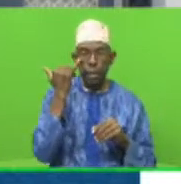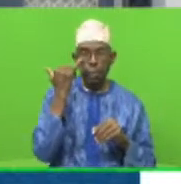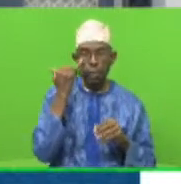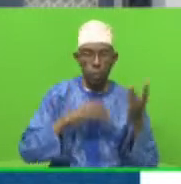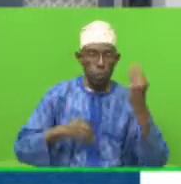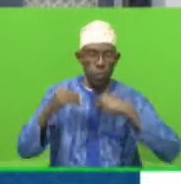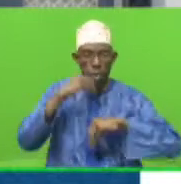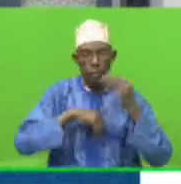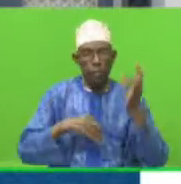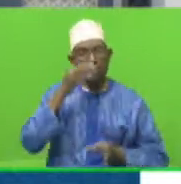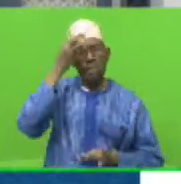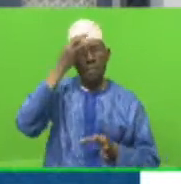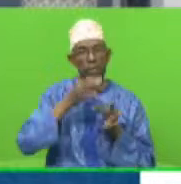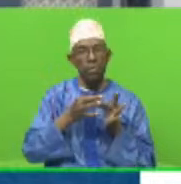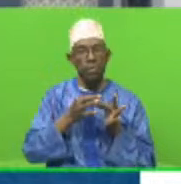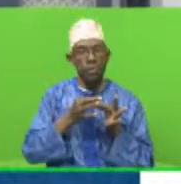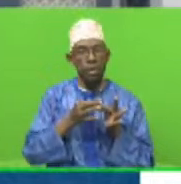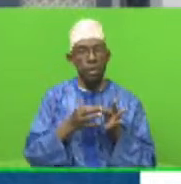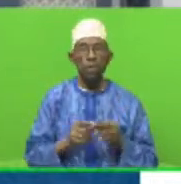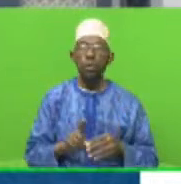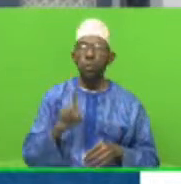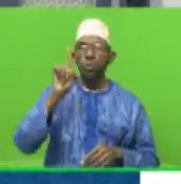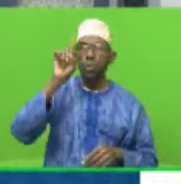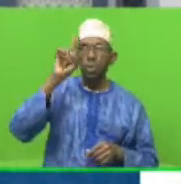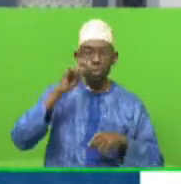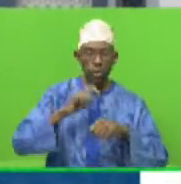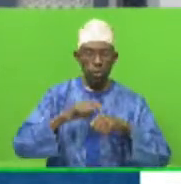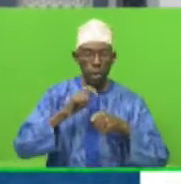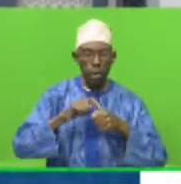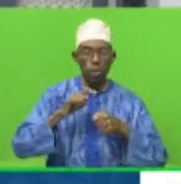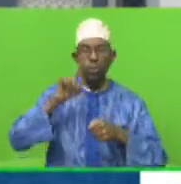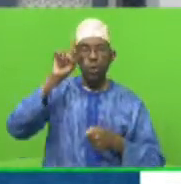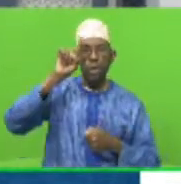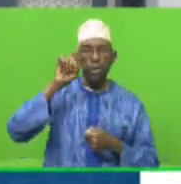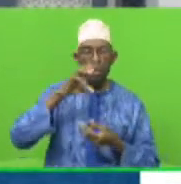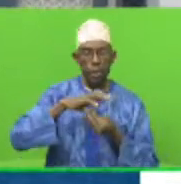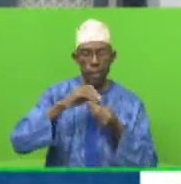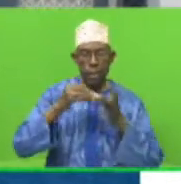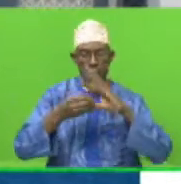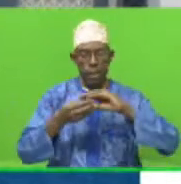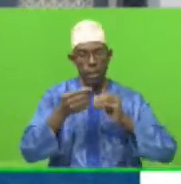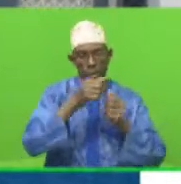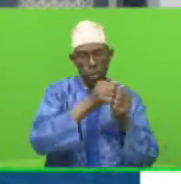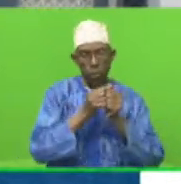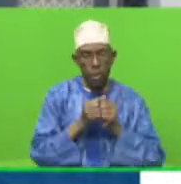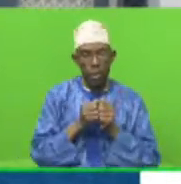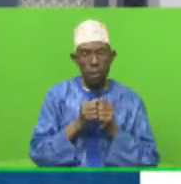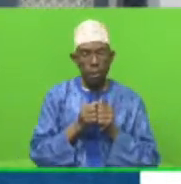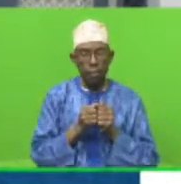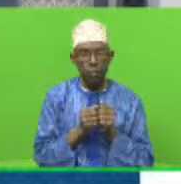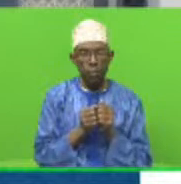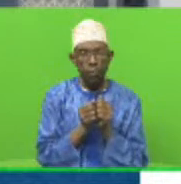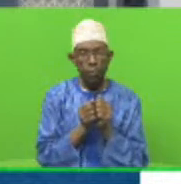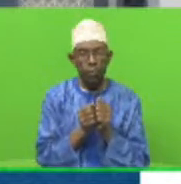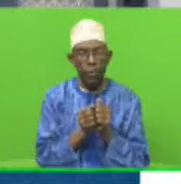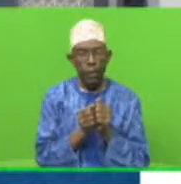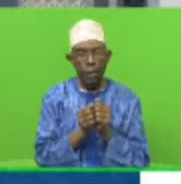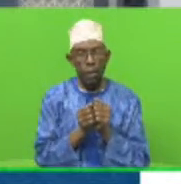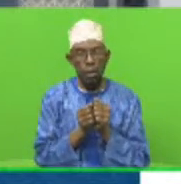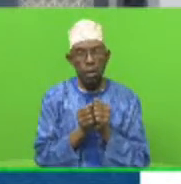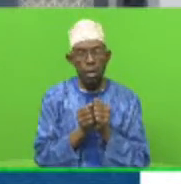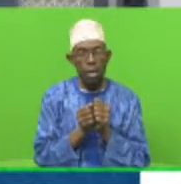been corrupted. Now Allah subhanahu wa ta'ala has created us with this al-fitra and he